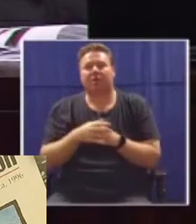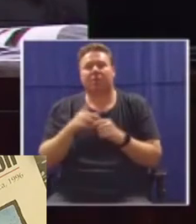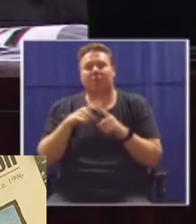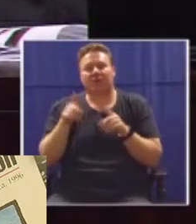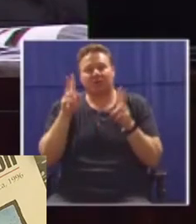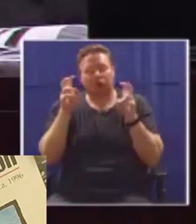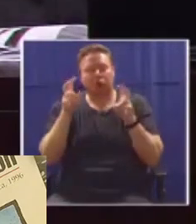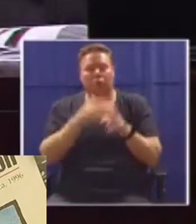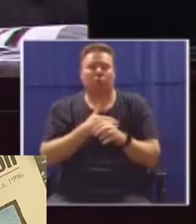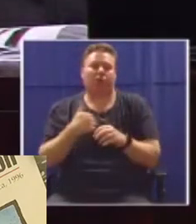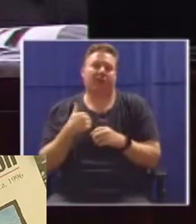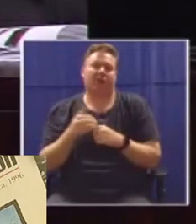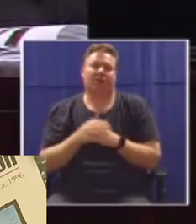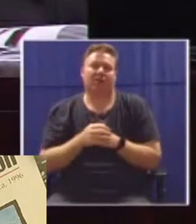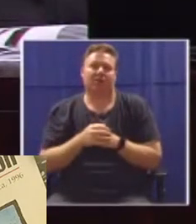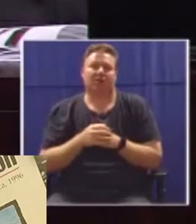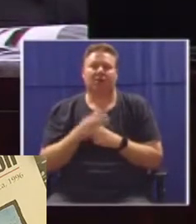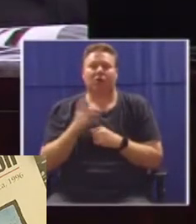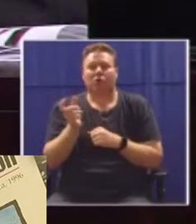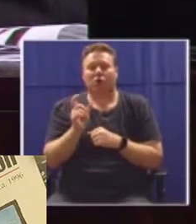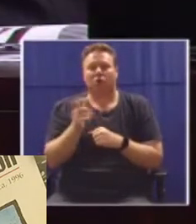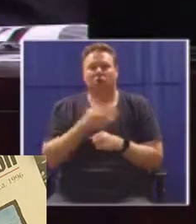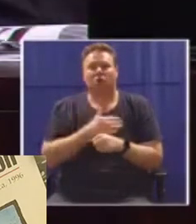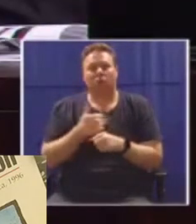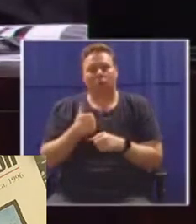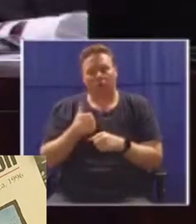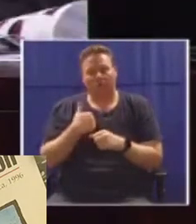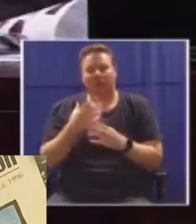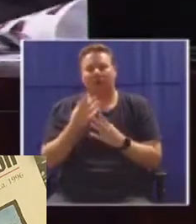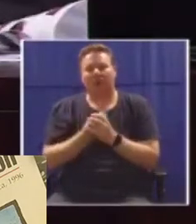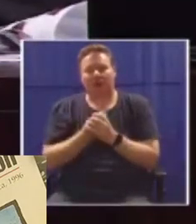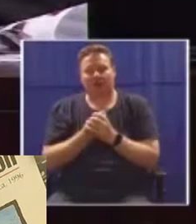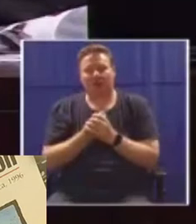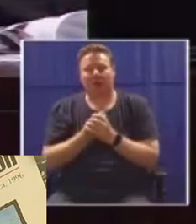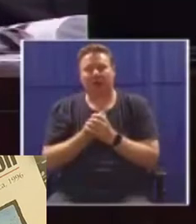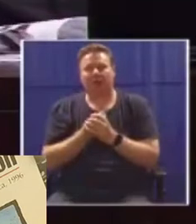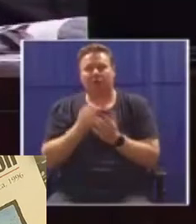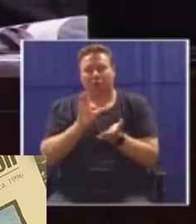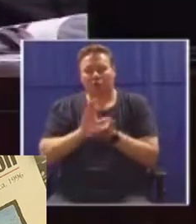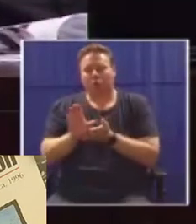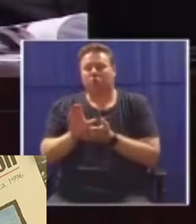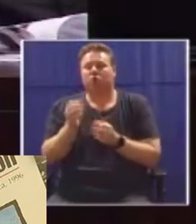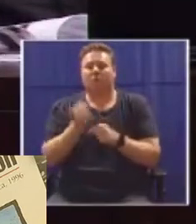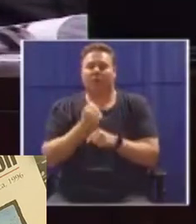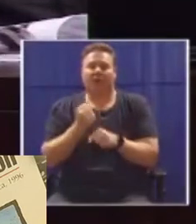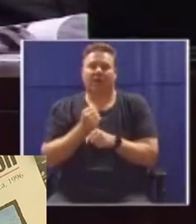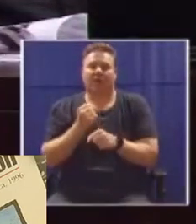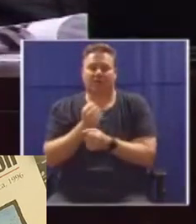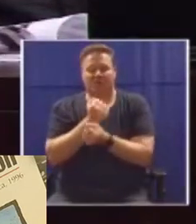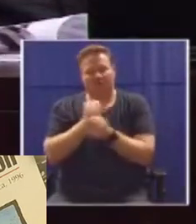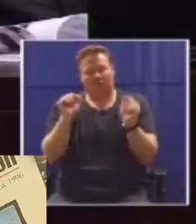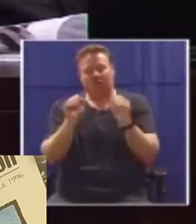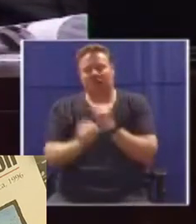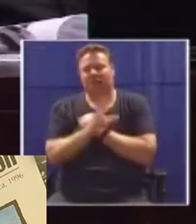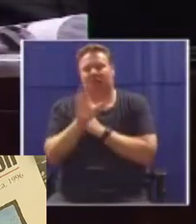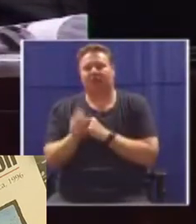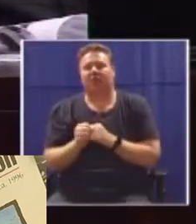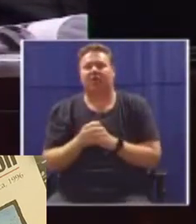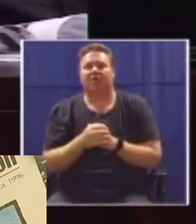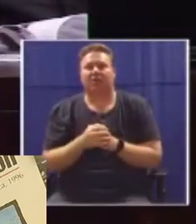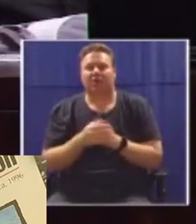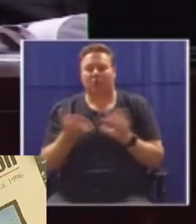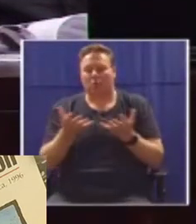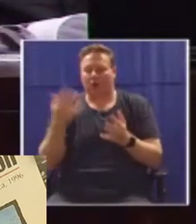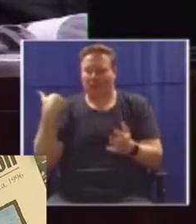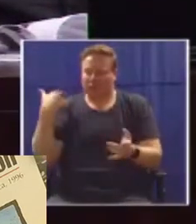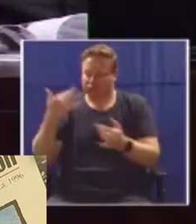to say, I want to congratulate the woman and the contribution you have made to liberate South Africa and where we are